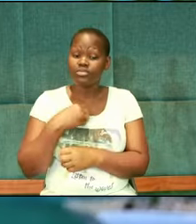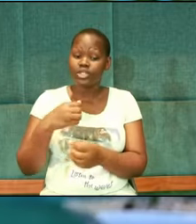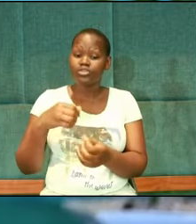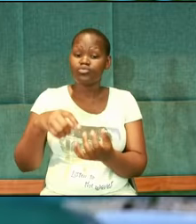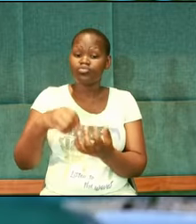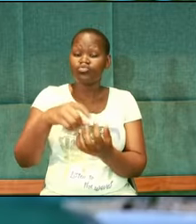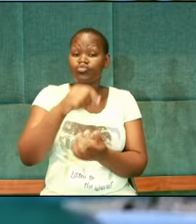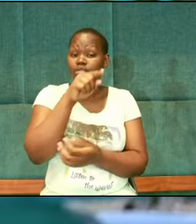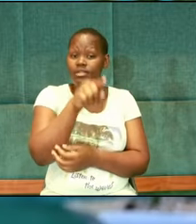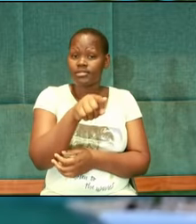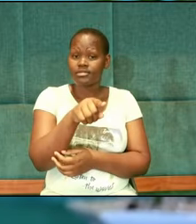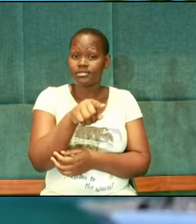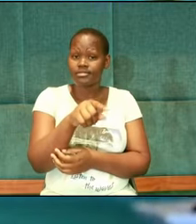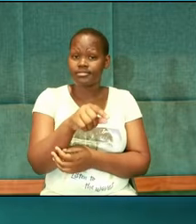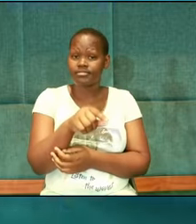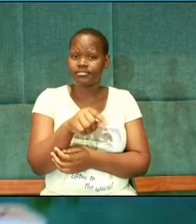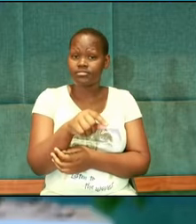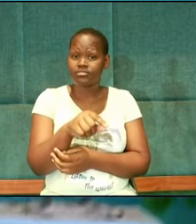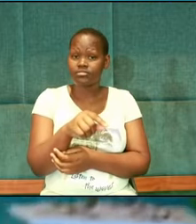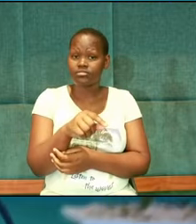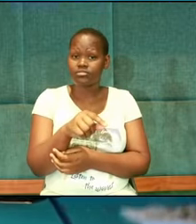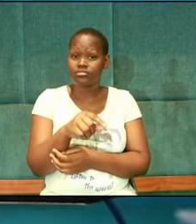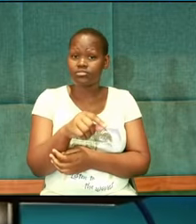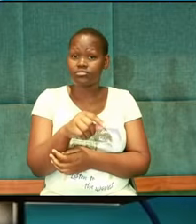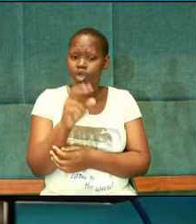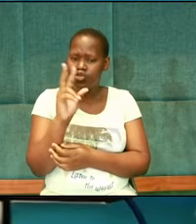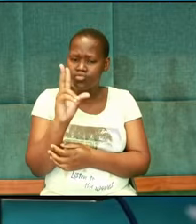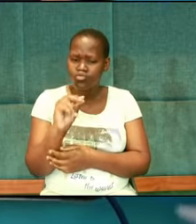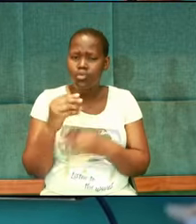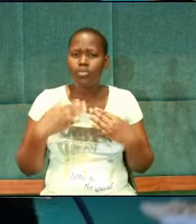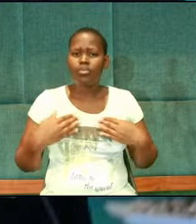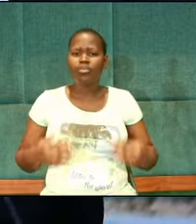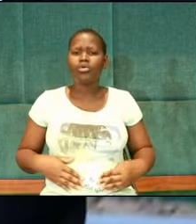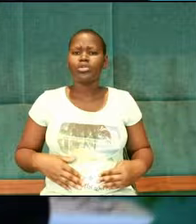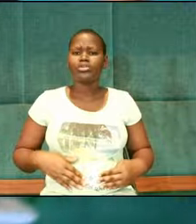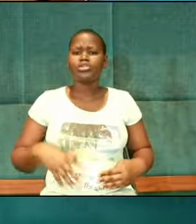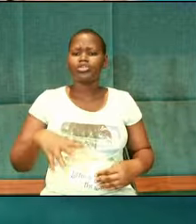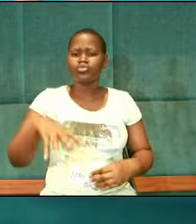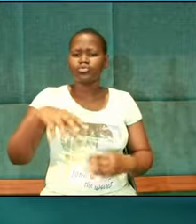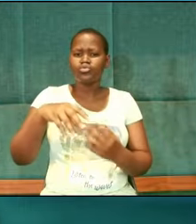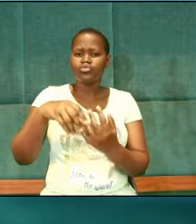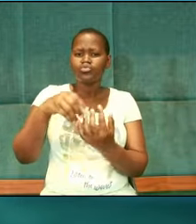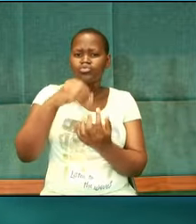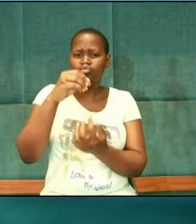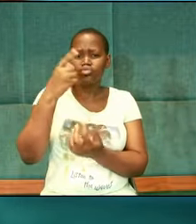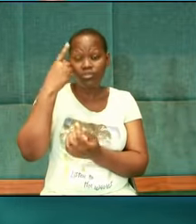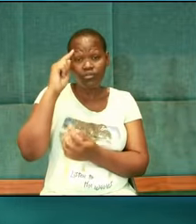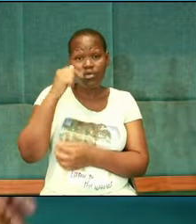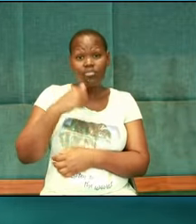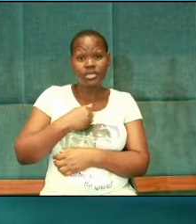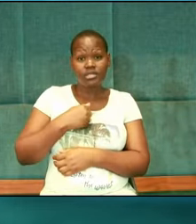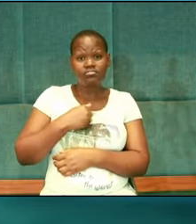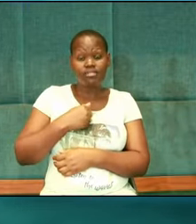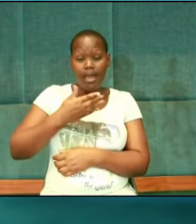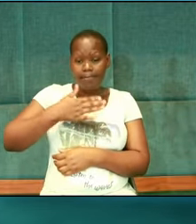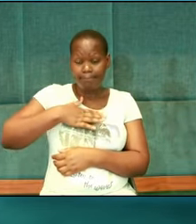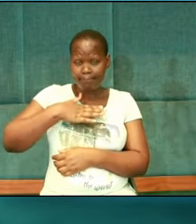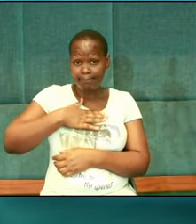Nobody chose her for you. Nobody chose her for me. Nobody chose him for you. It was your